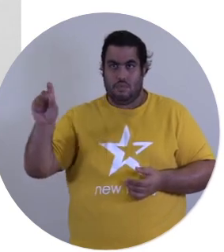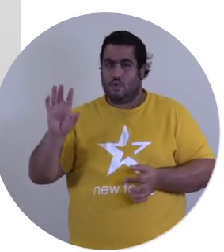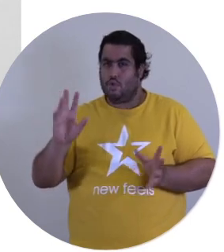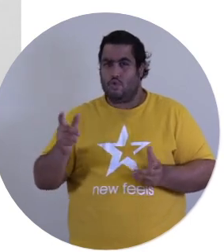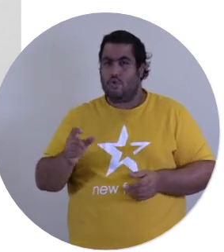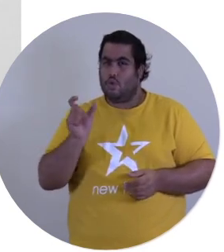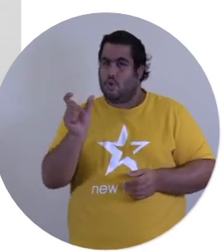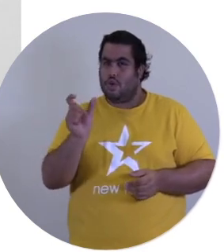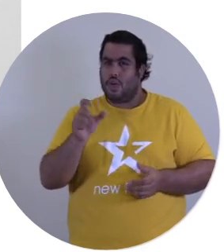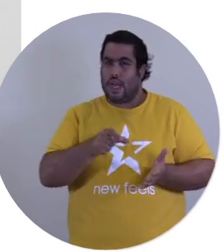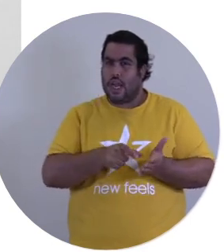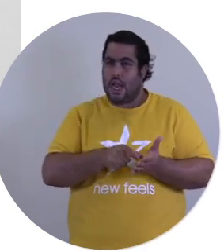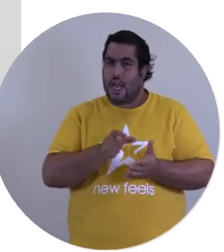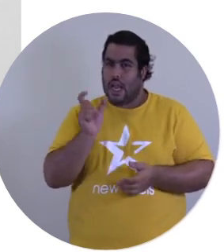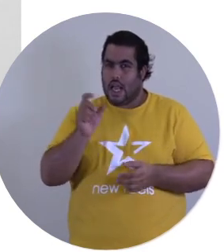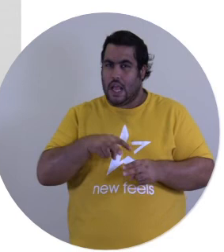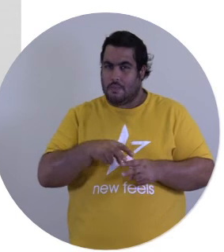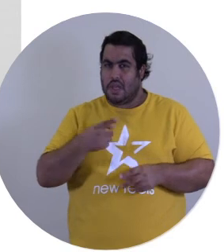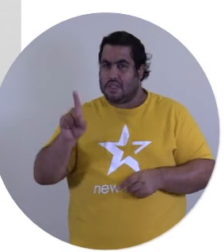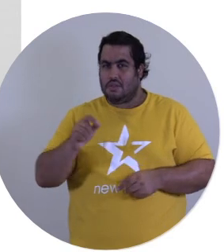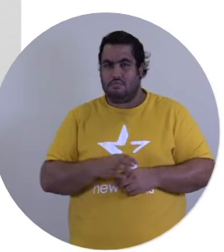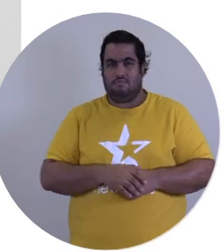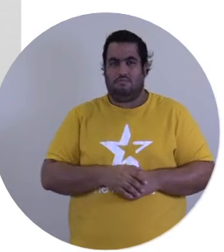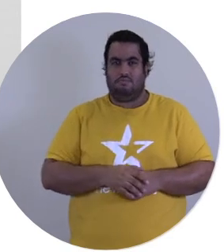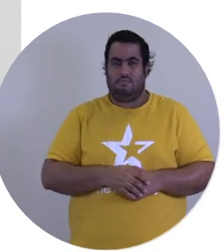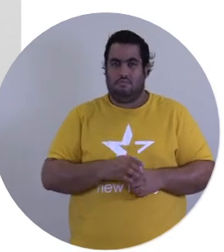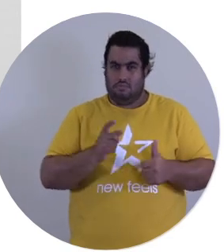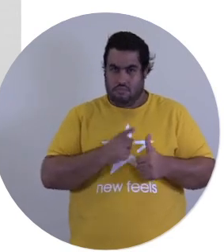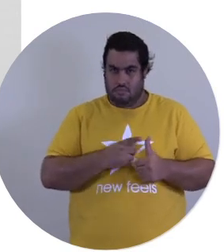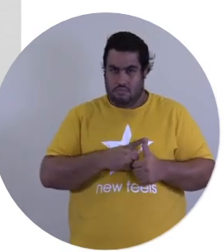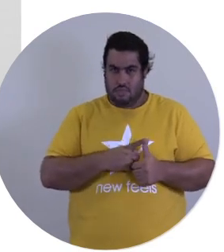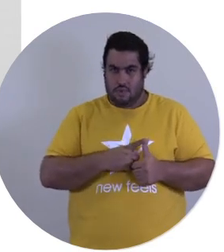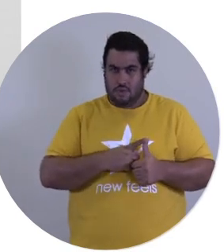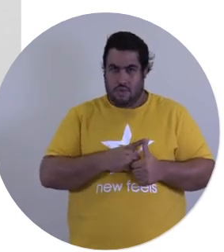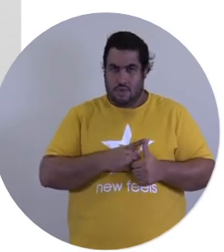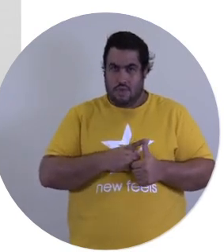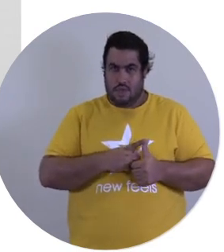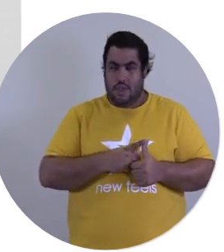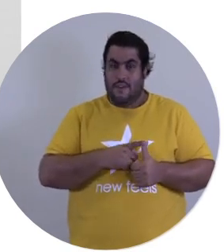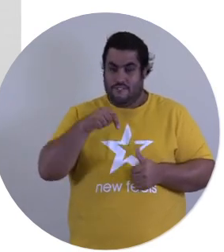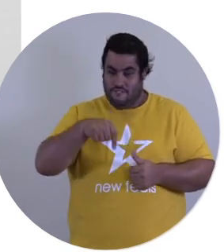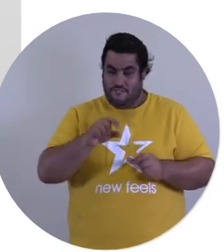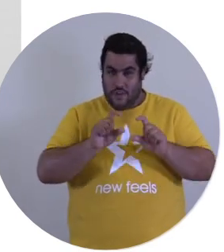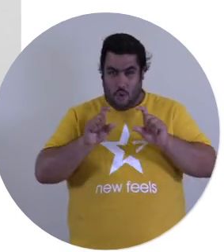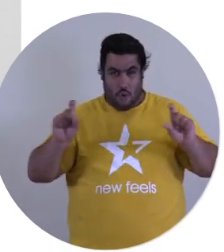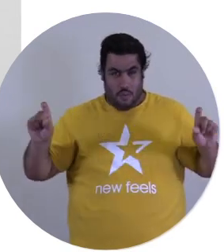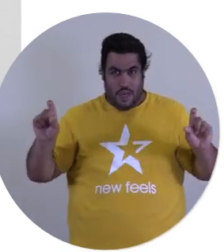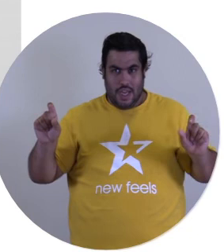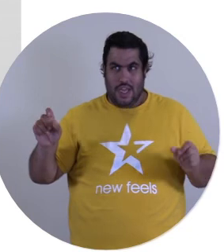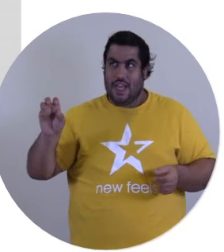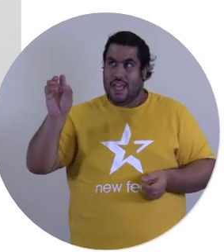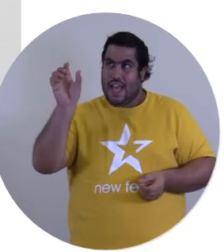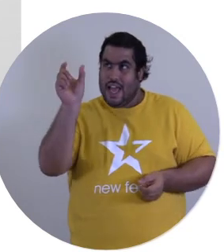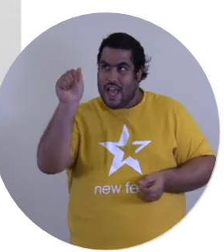to guess which word suits the sentence. Remember, we have area and we have